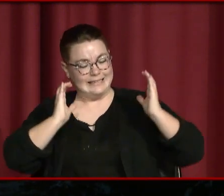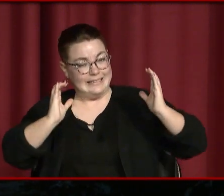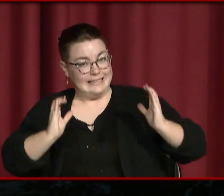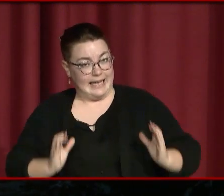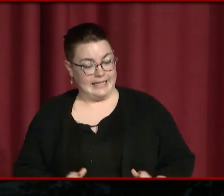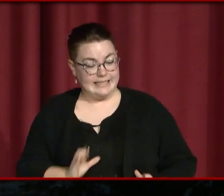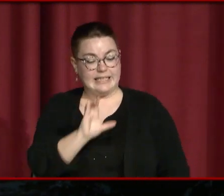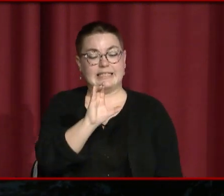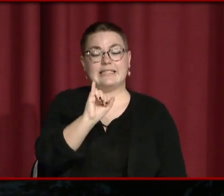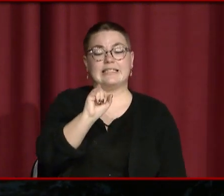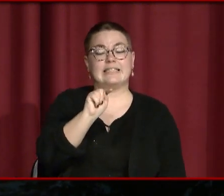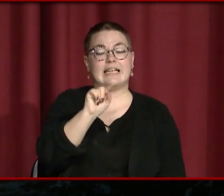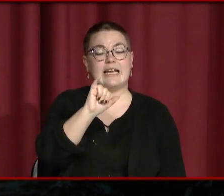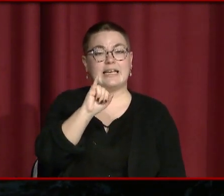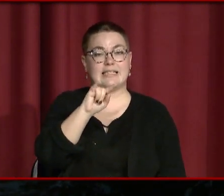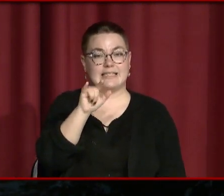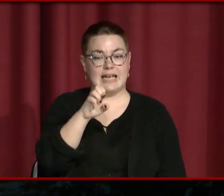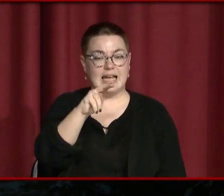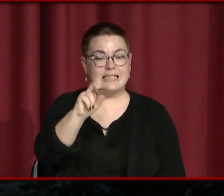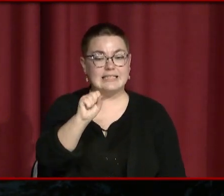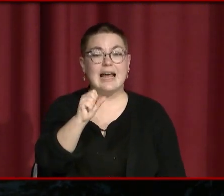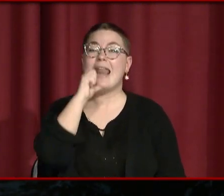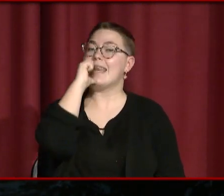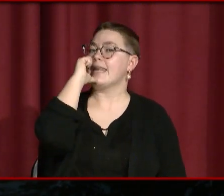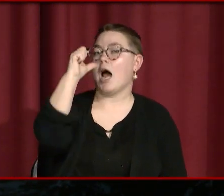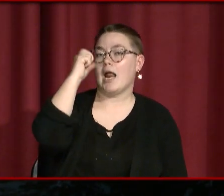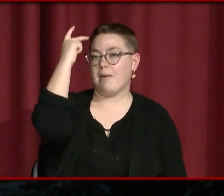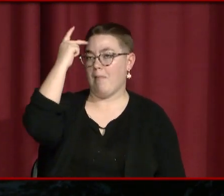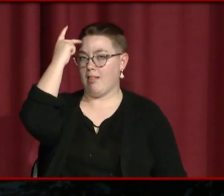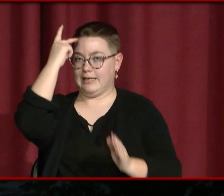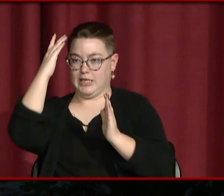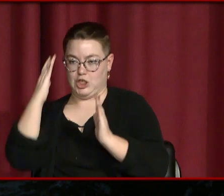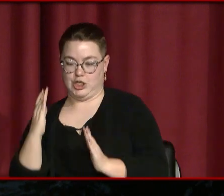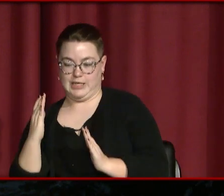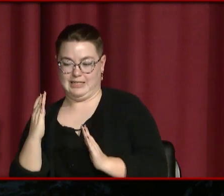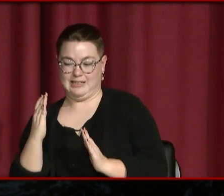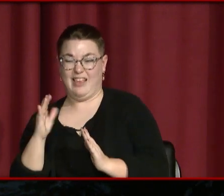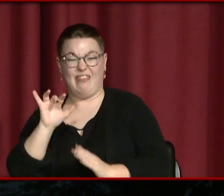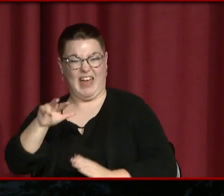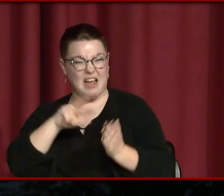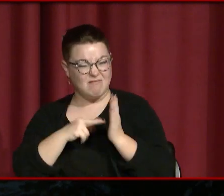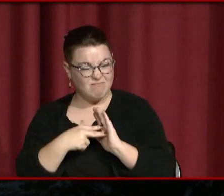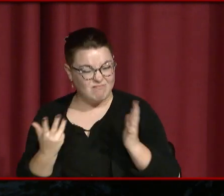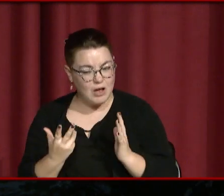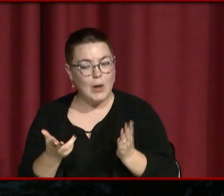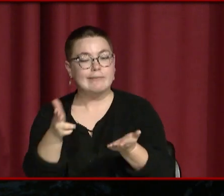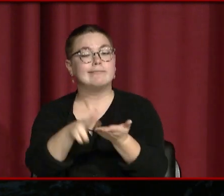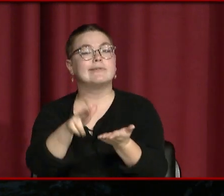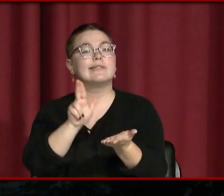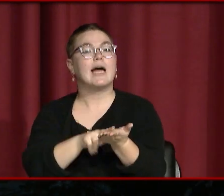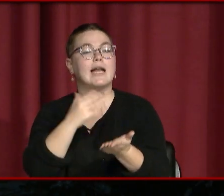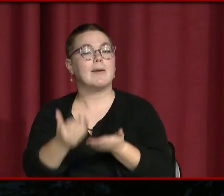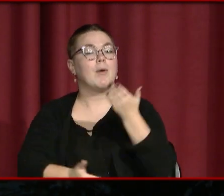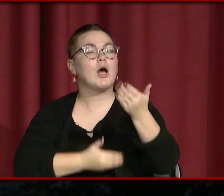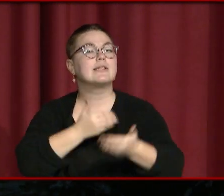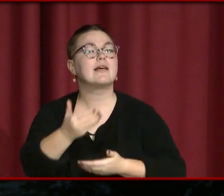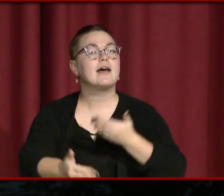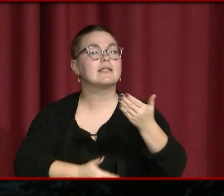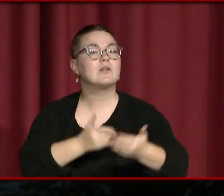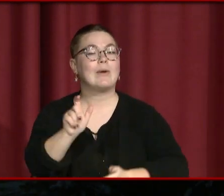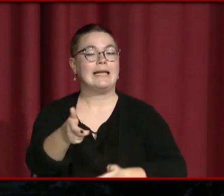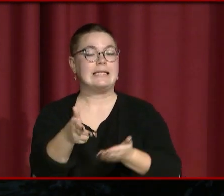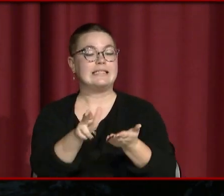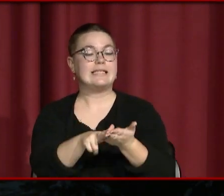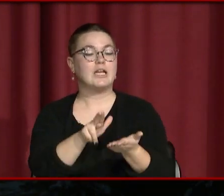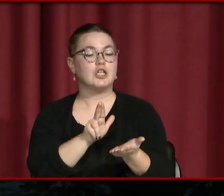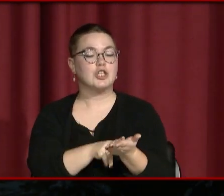initiating essentially a signing process, right? Trying to gather signatures, and I presume now we have to gather signatures from at